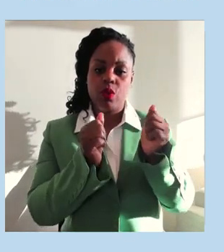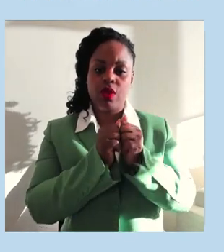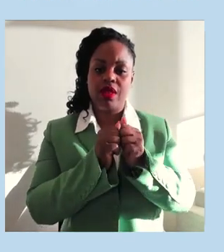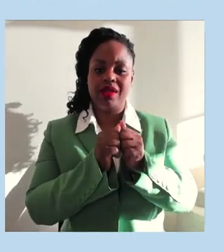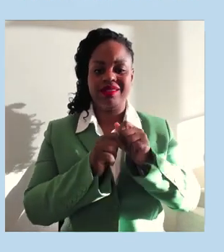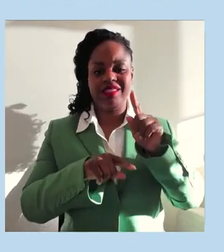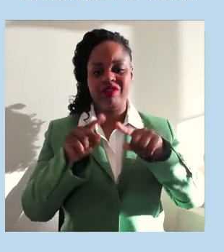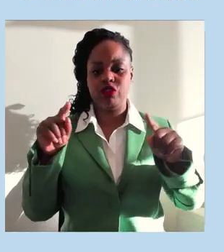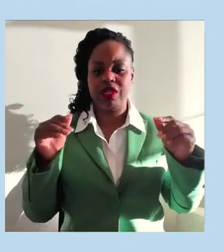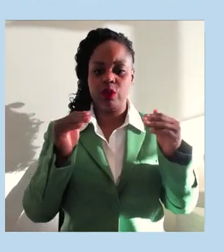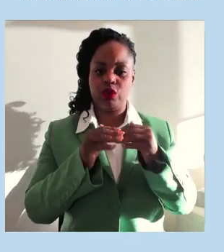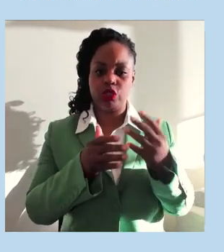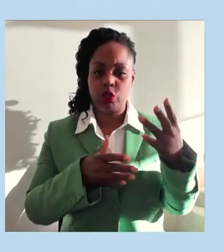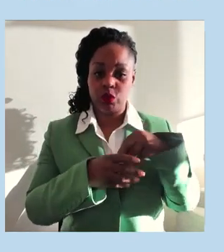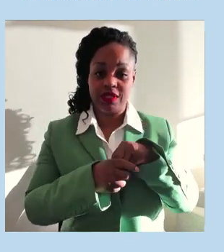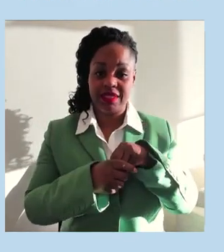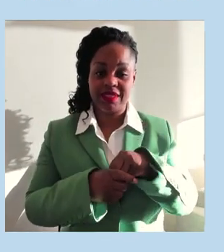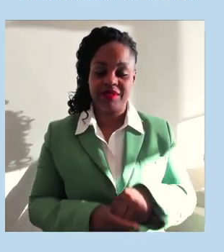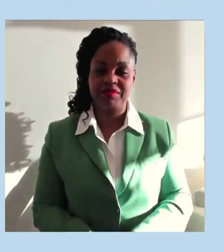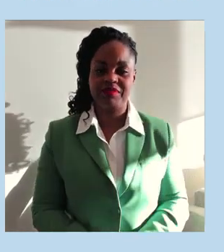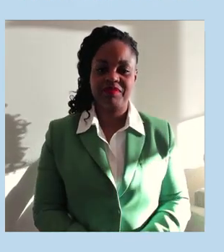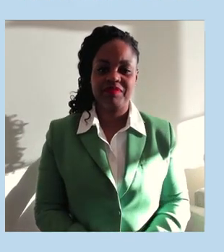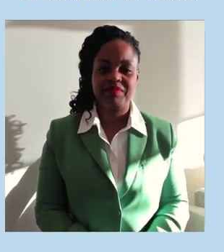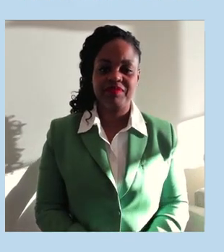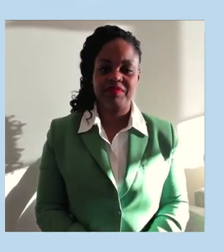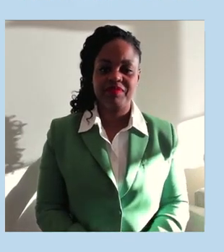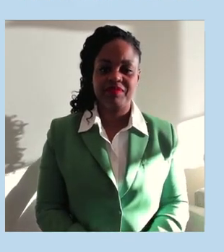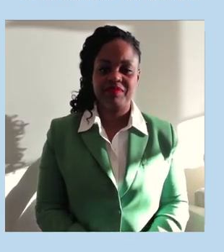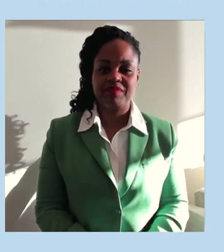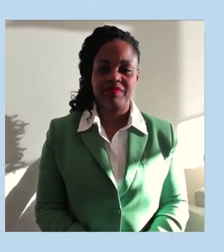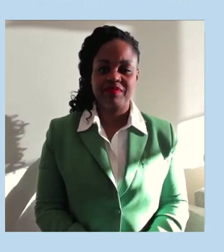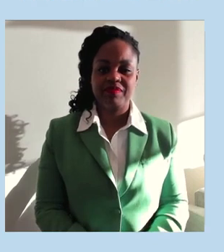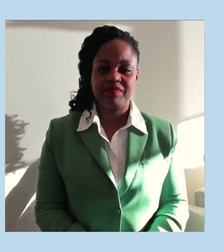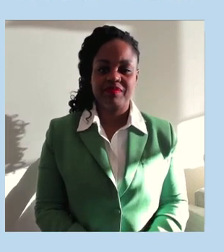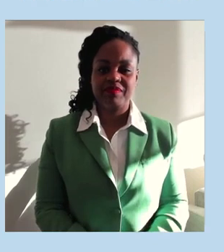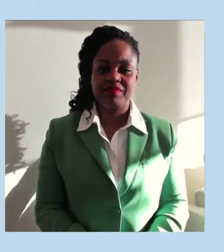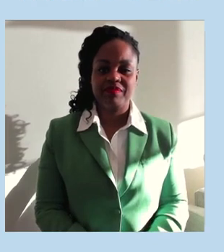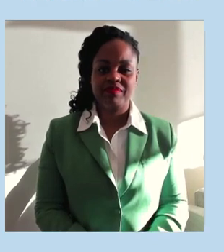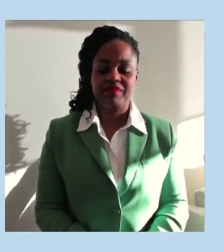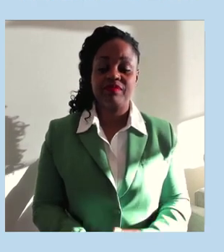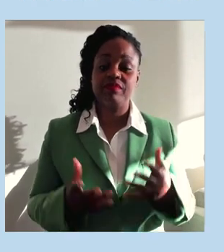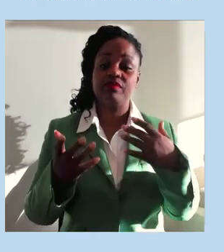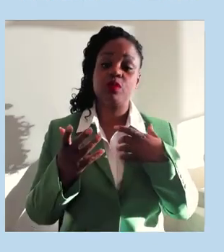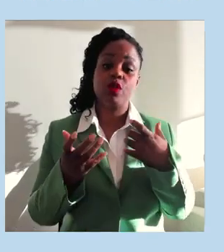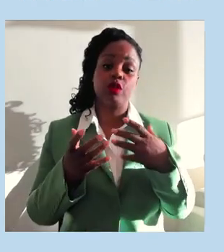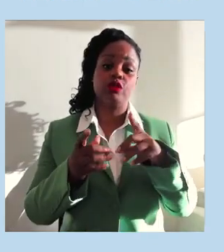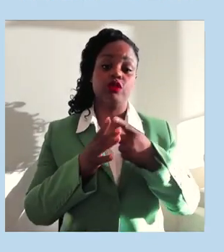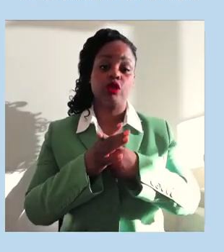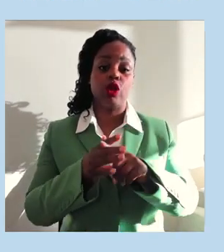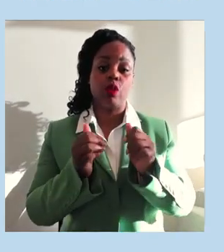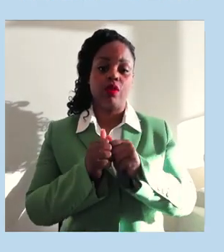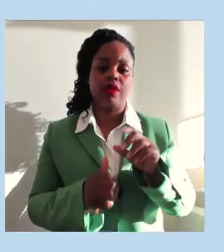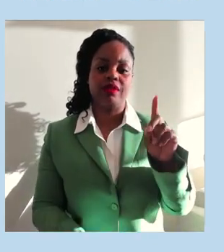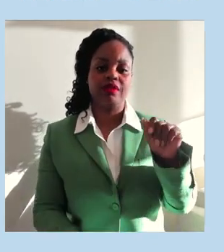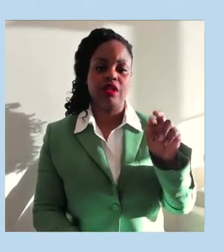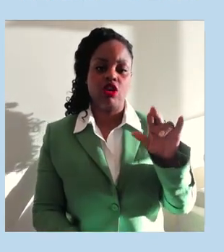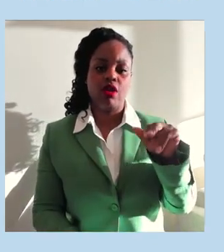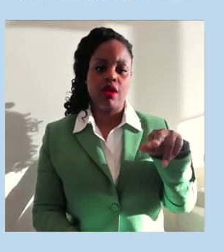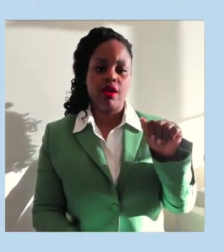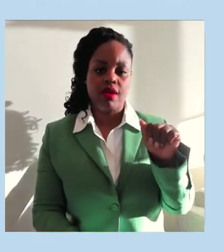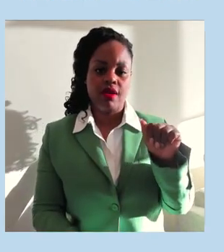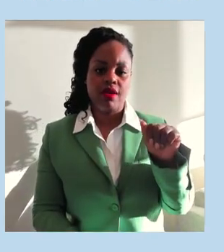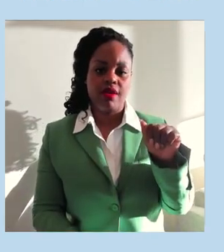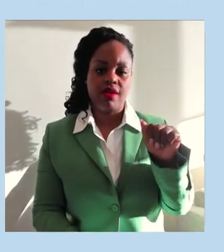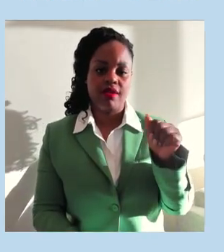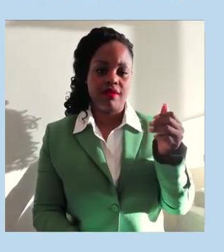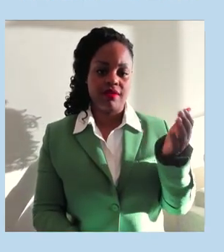is time for it is for you as a Ukrainian and for the people of Ukraine more generally. You